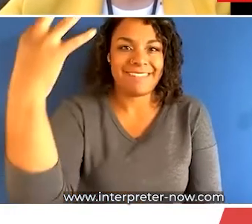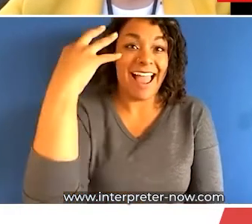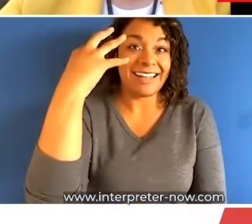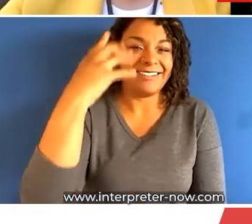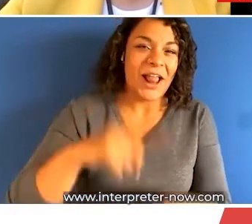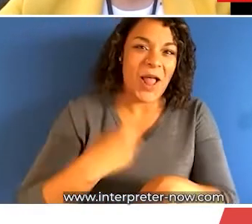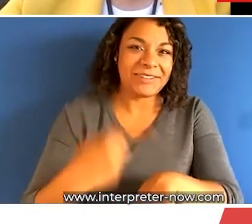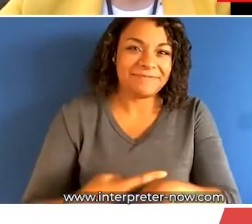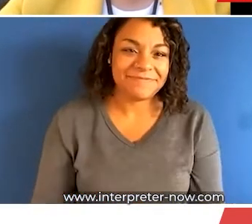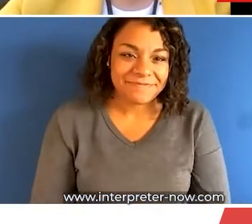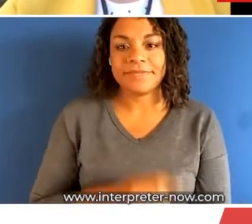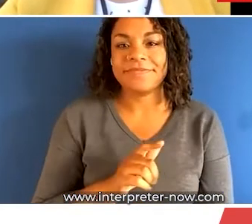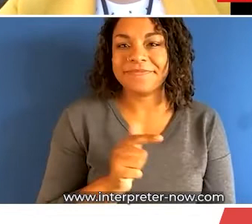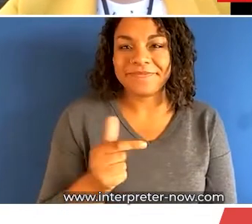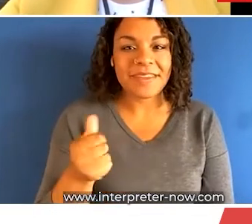long.